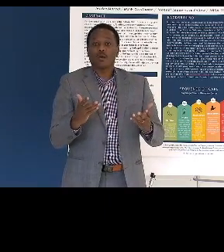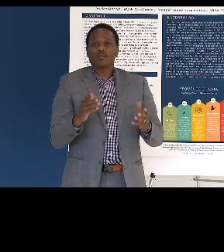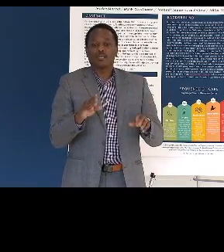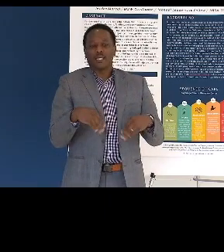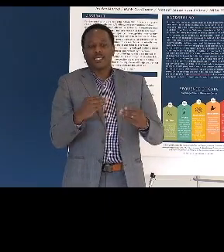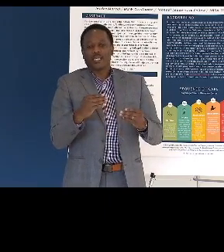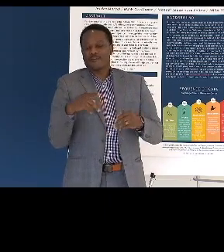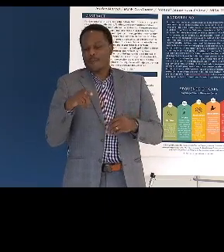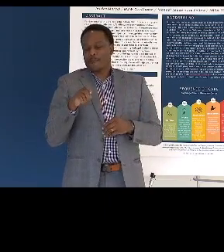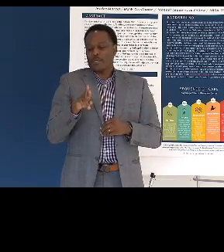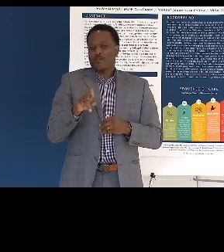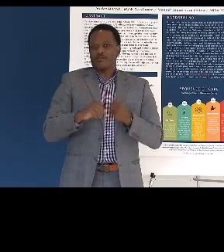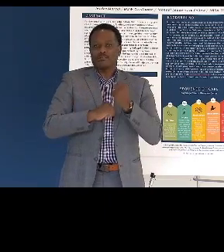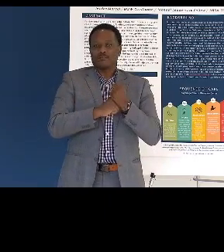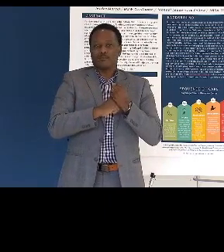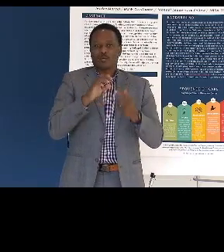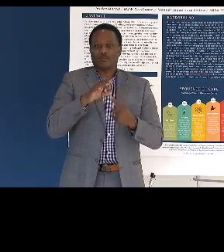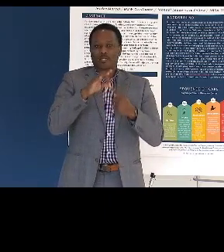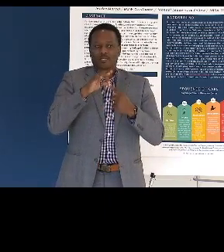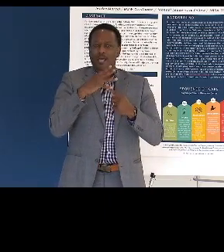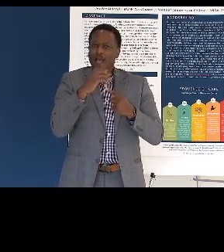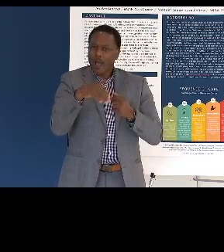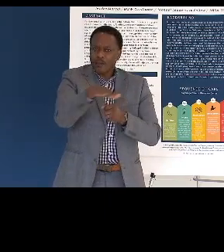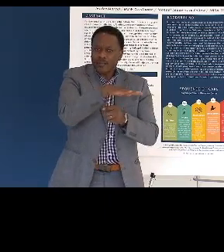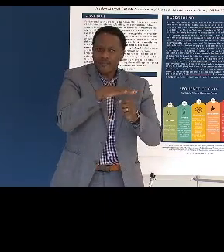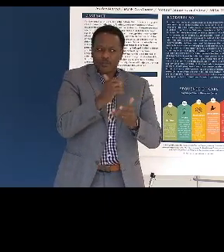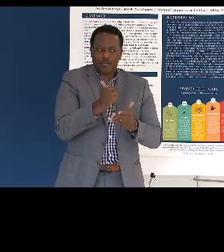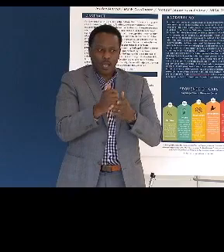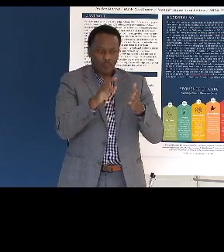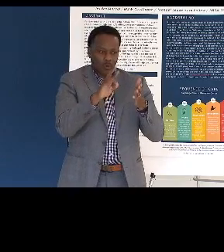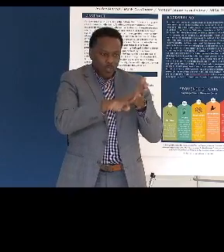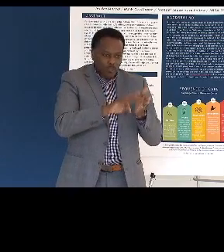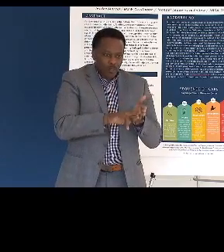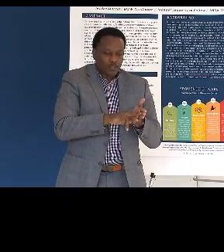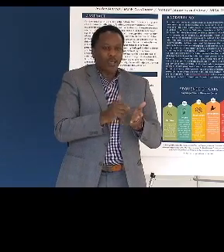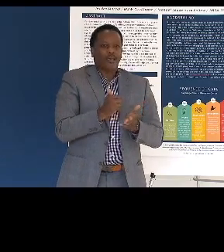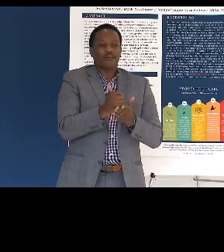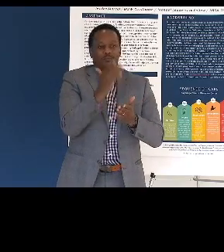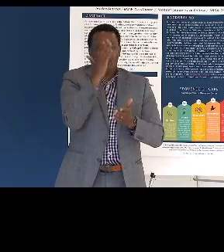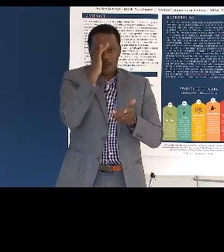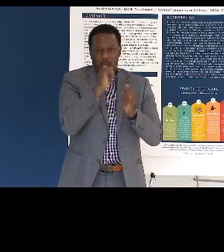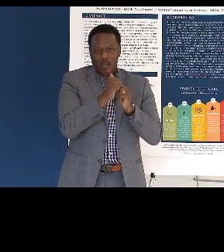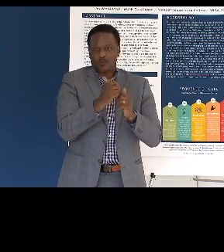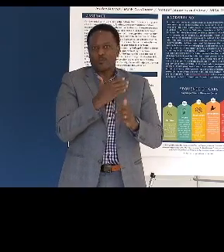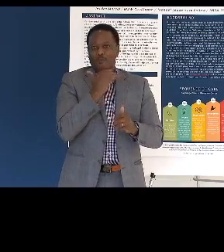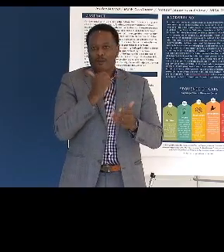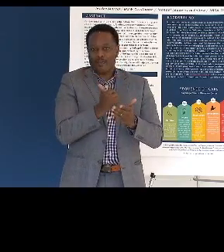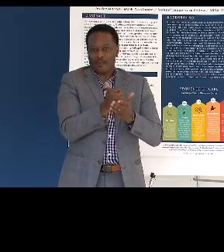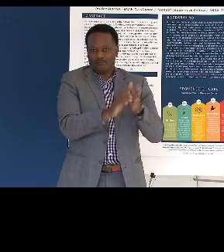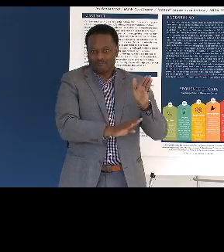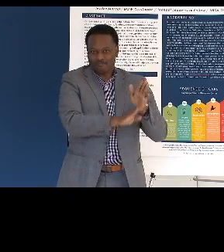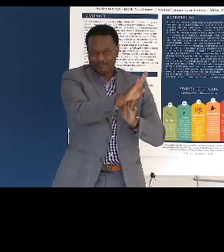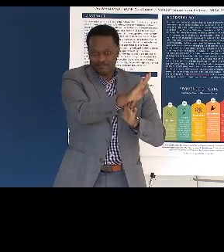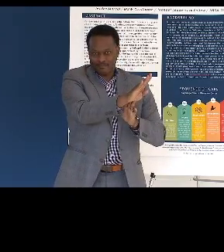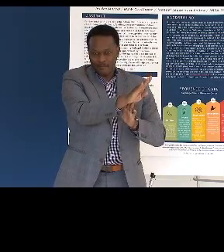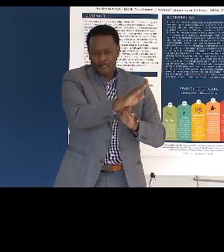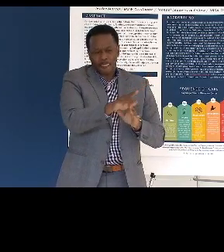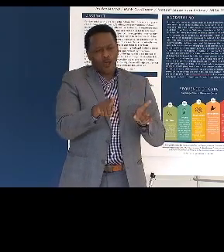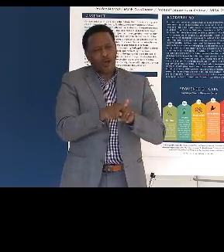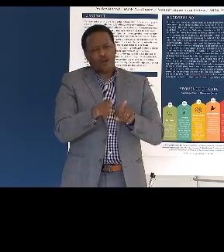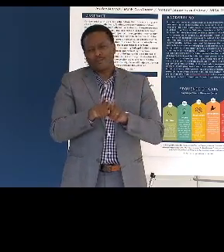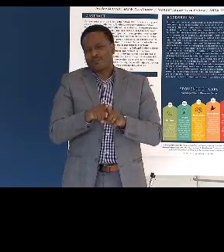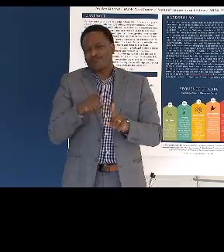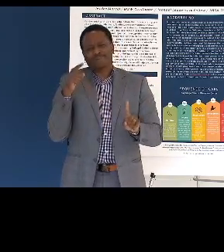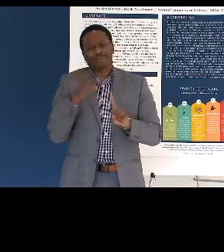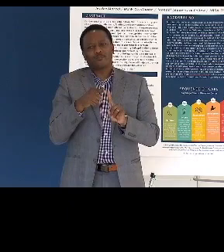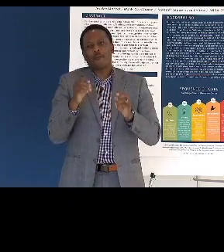support specialists out in the community to do research so we can help address those gaps. And finally, more research is needed, both here